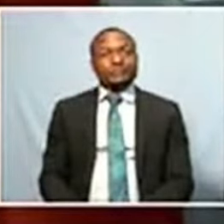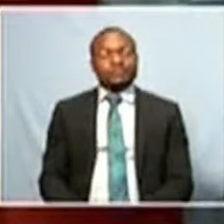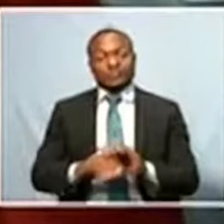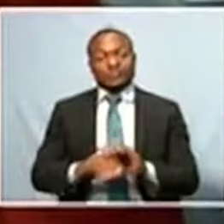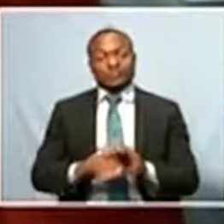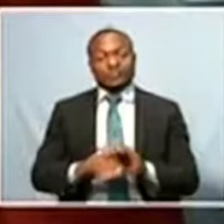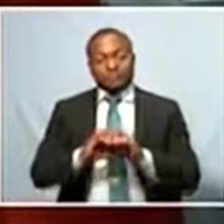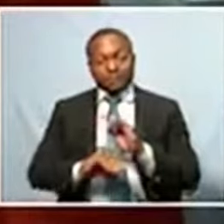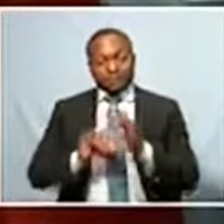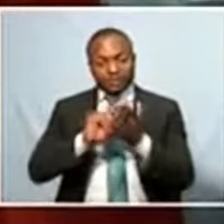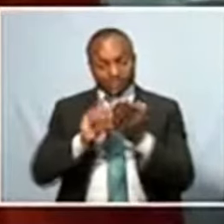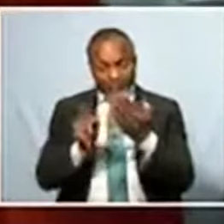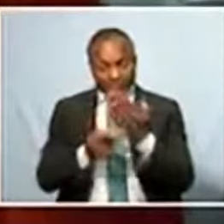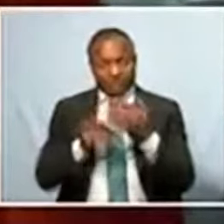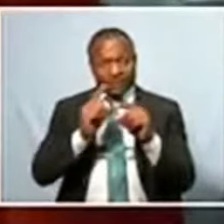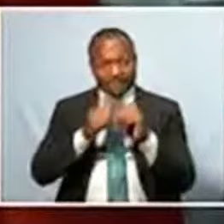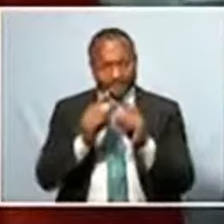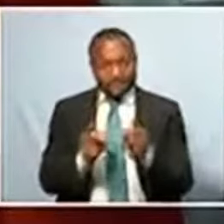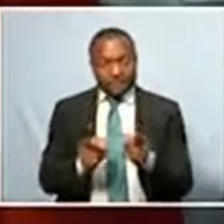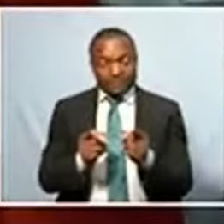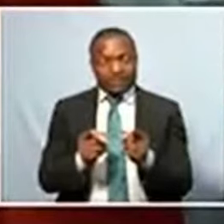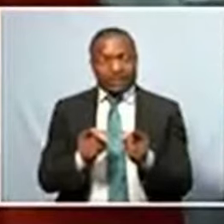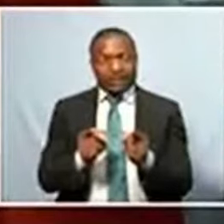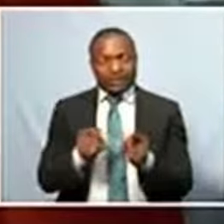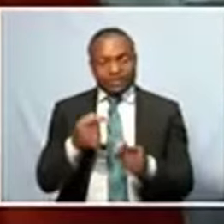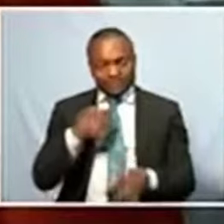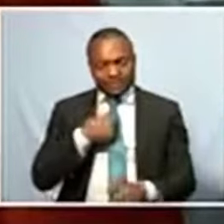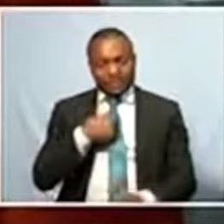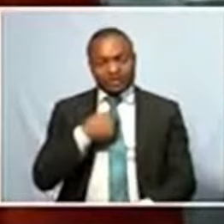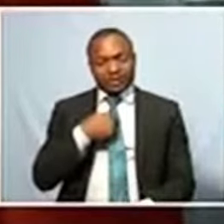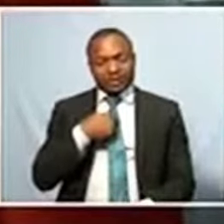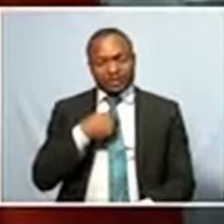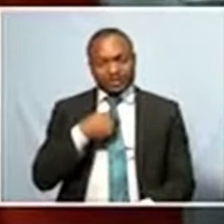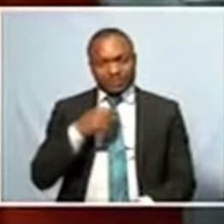sub-program, but I was able to catch